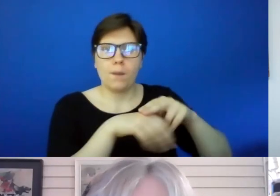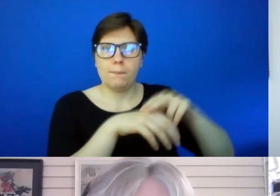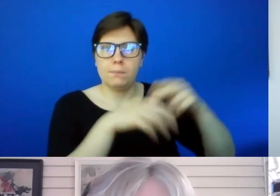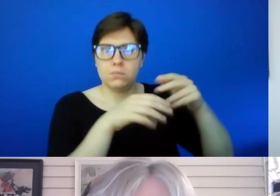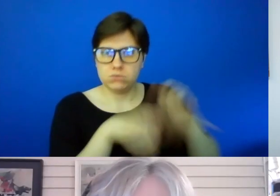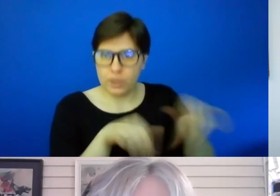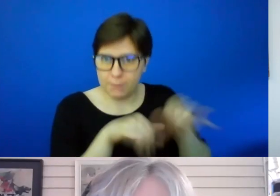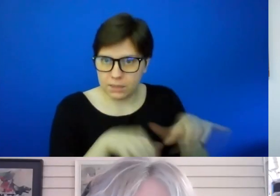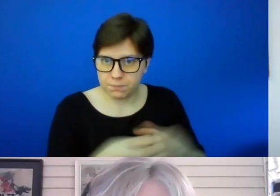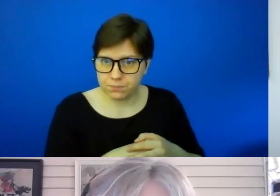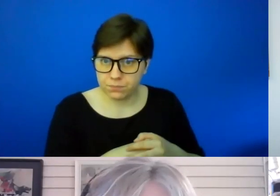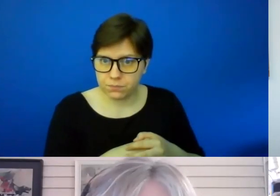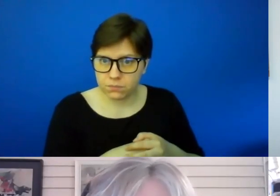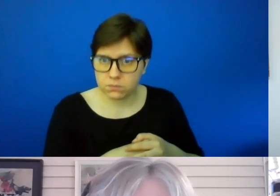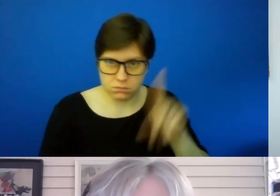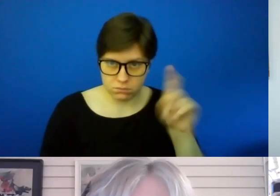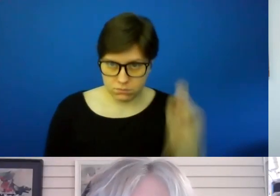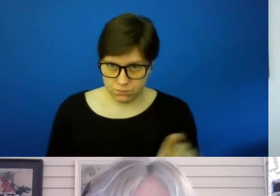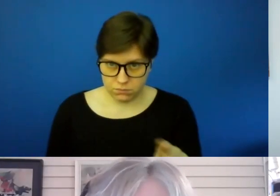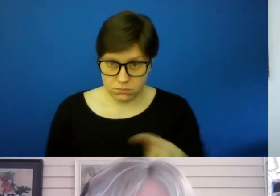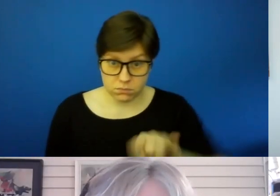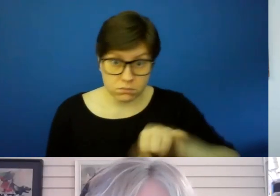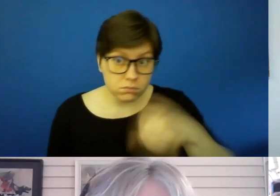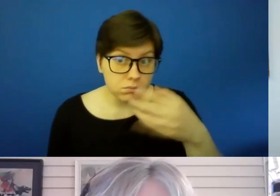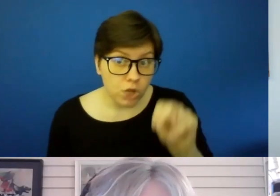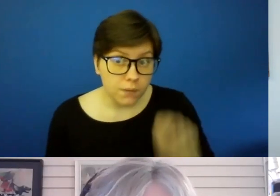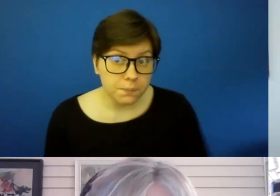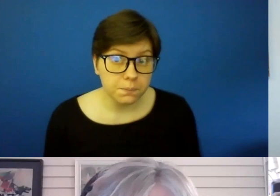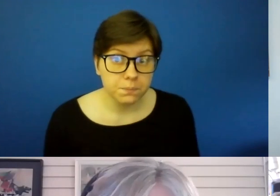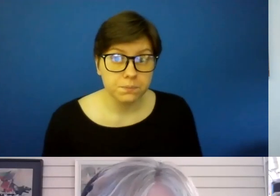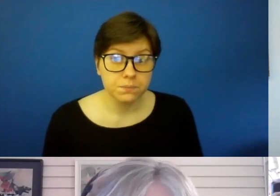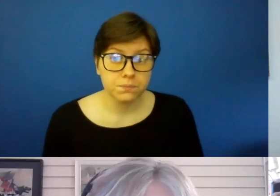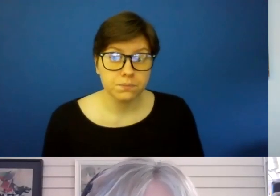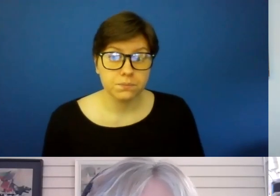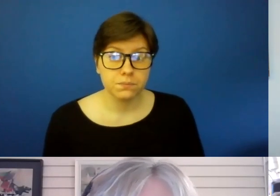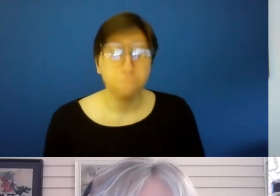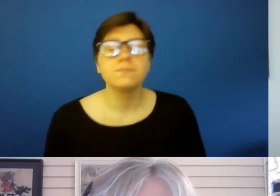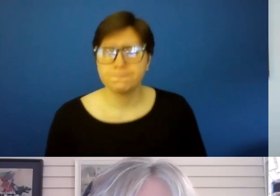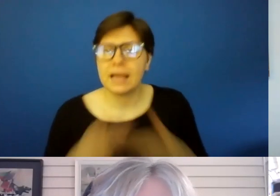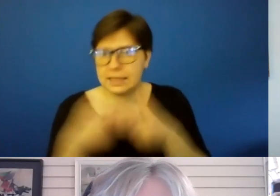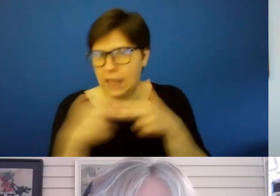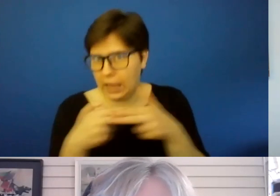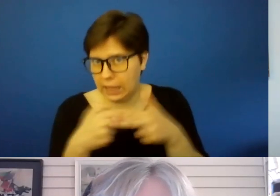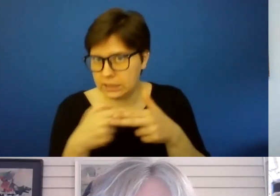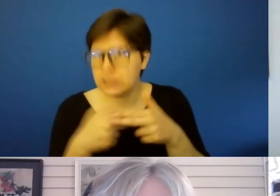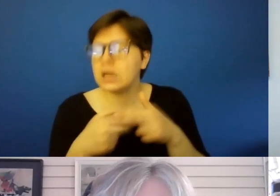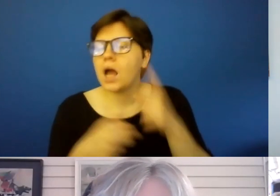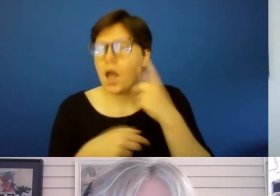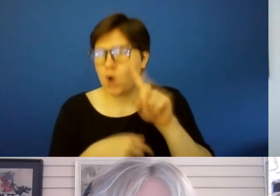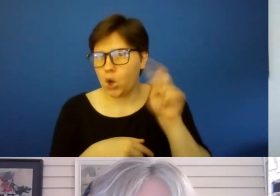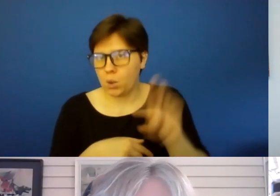And John, you start the response to this one. Okay. I'm going to skip to the slide for question